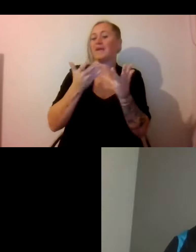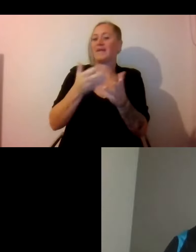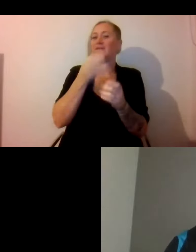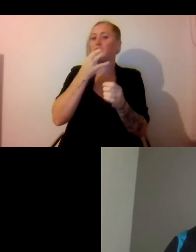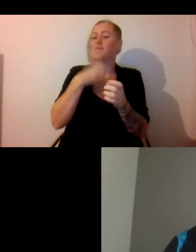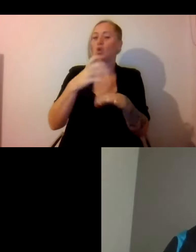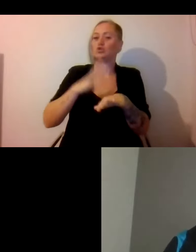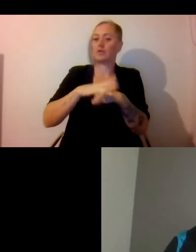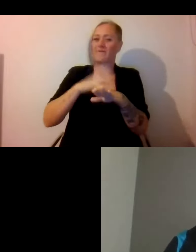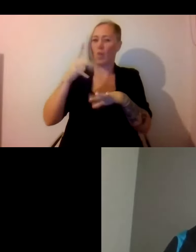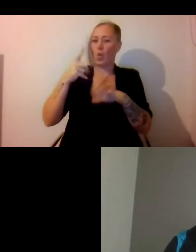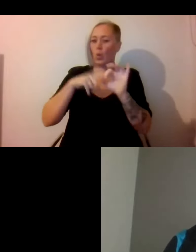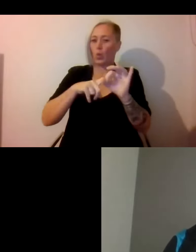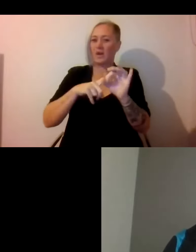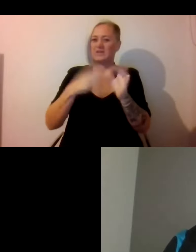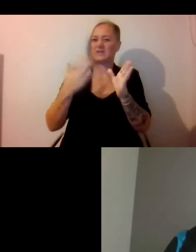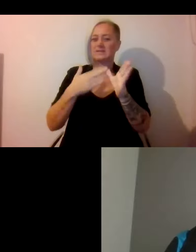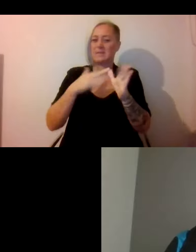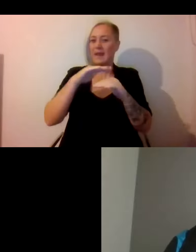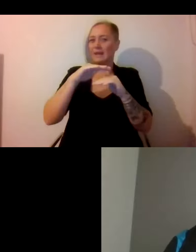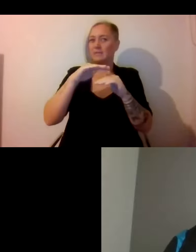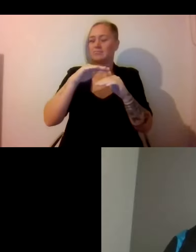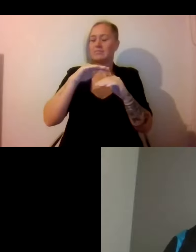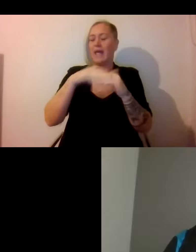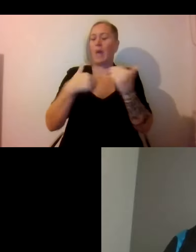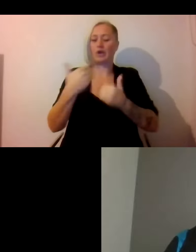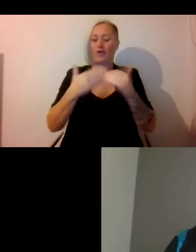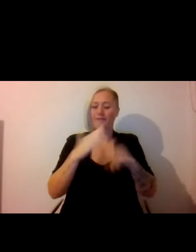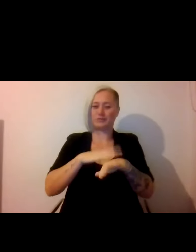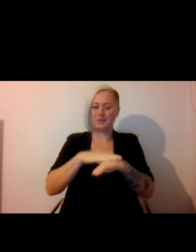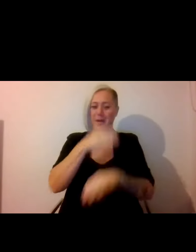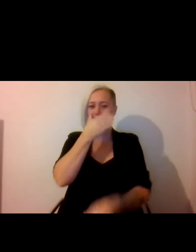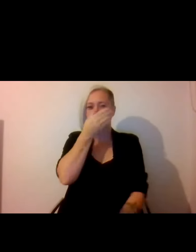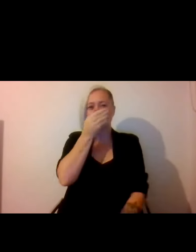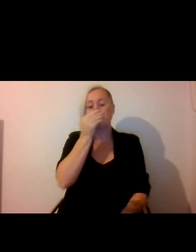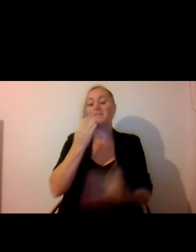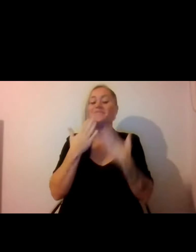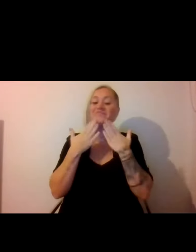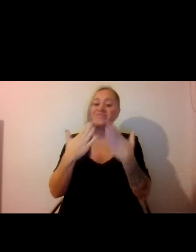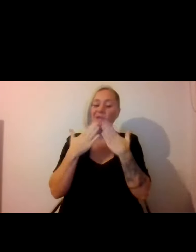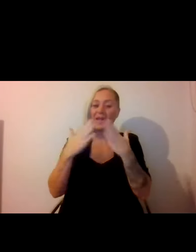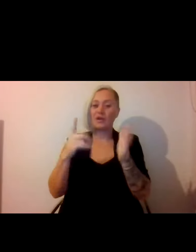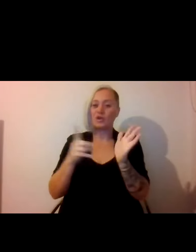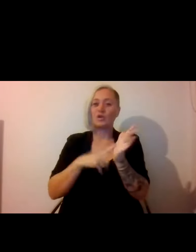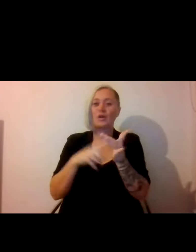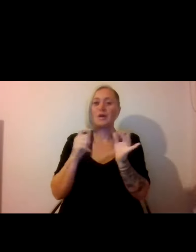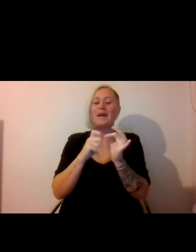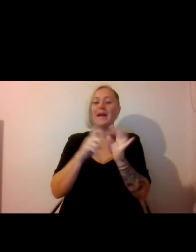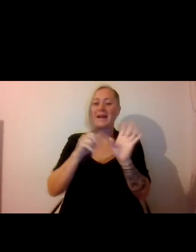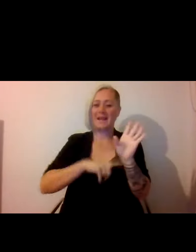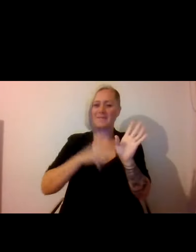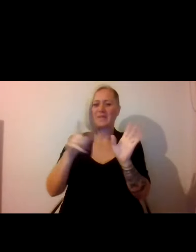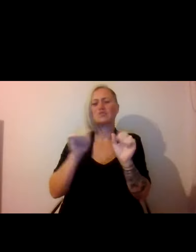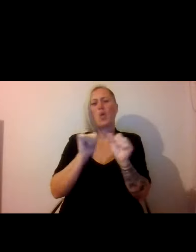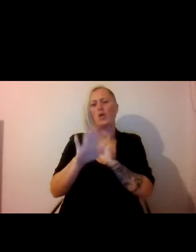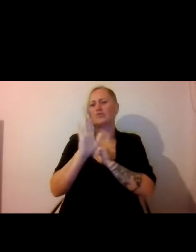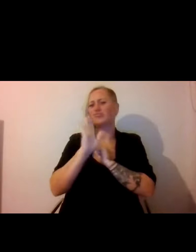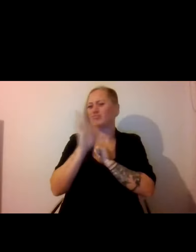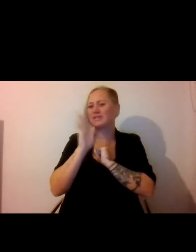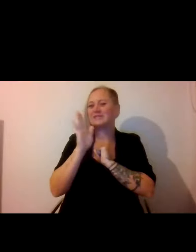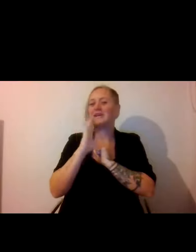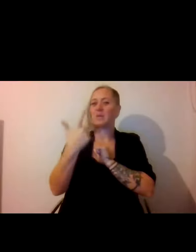questions depending on how we go. But yeah, thanks again so much, Libby. That was such an awesome presentation. And we're so lucky to have heard